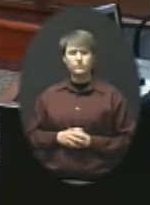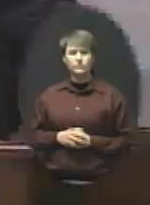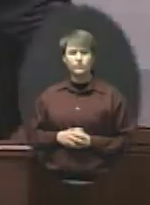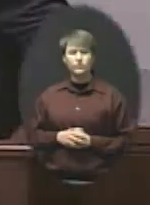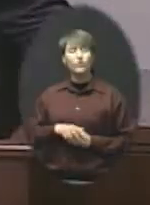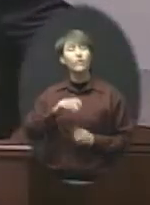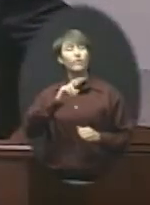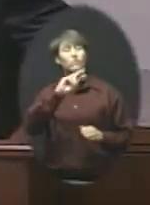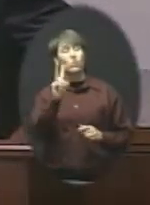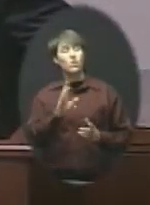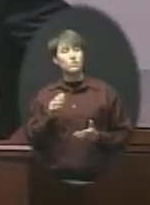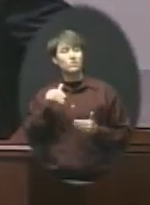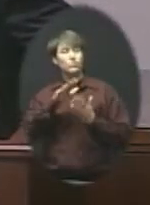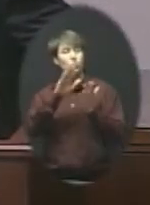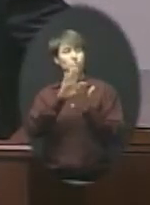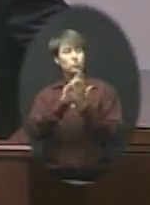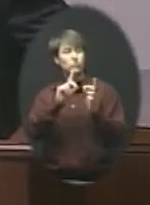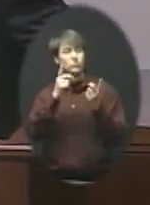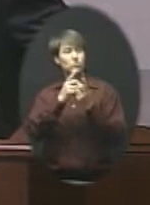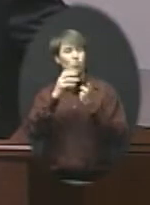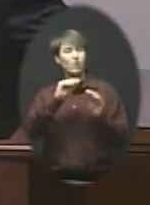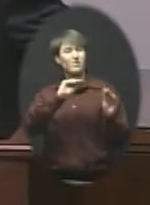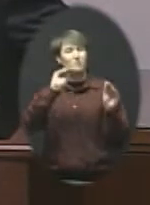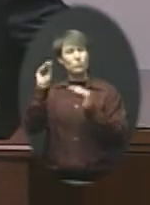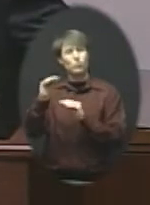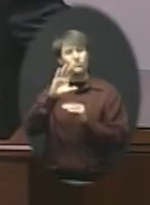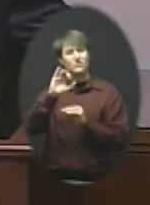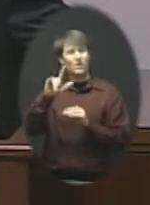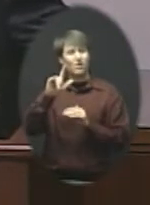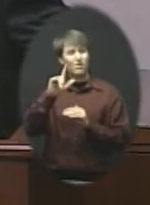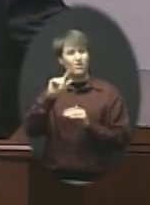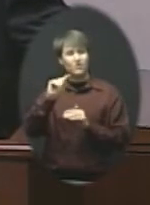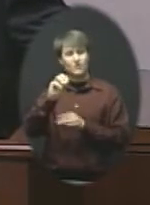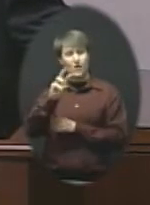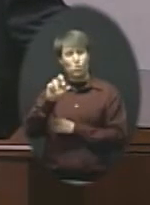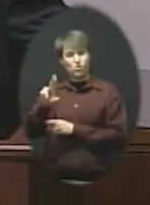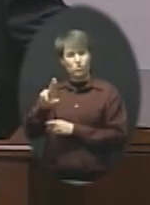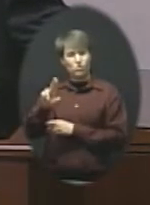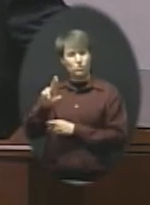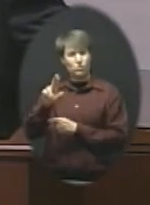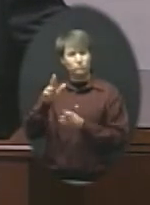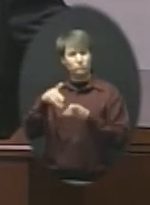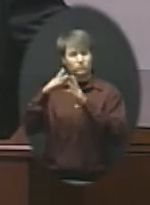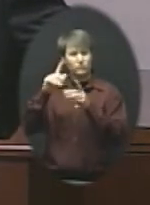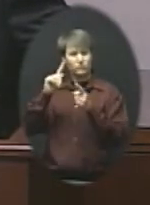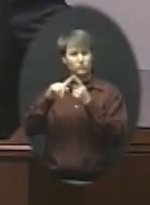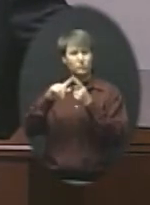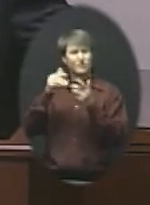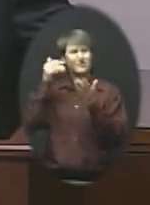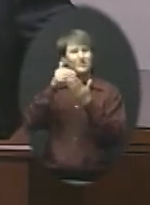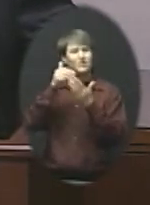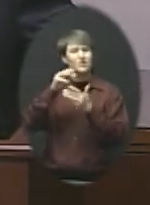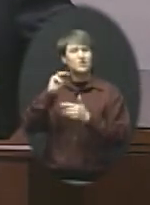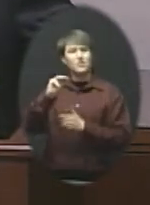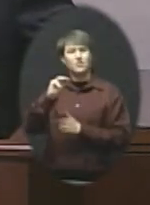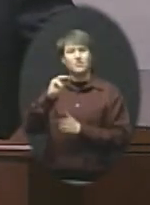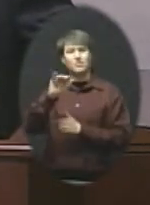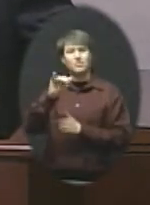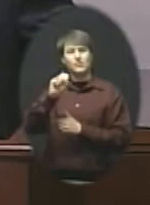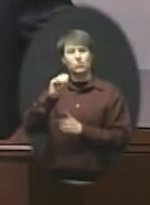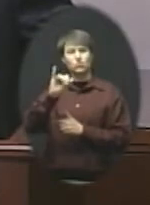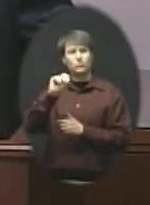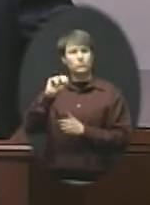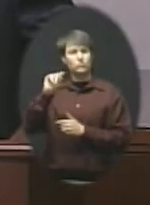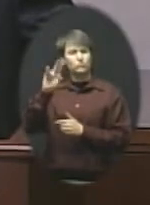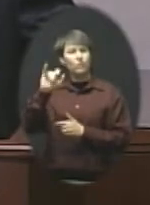Verizon has approached the district. They would like to relocate a cell tower in the area to the site at Mission Trail. They're working